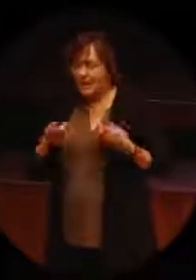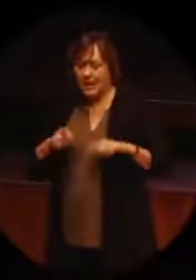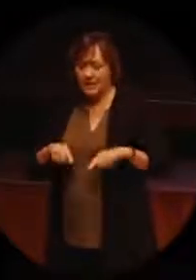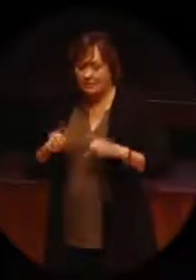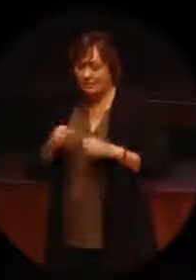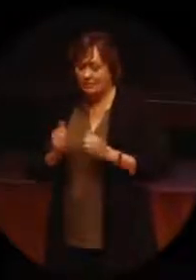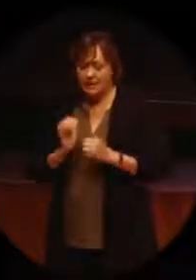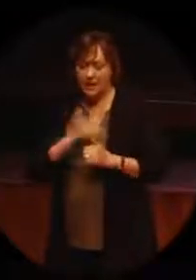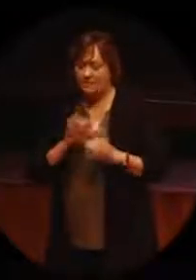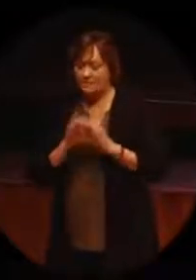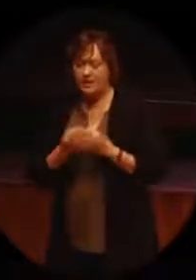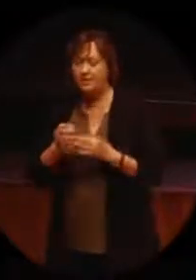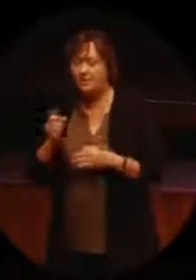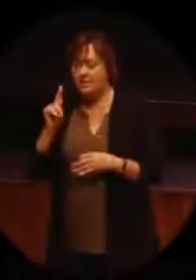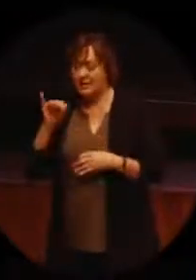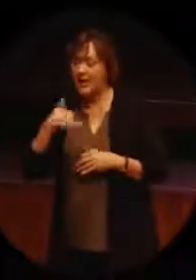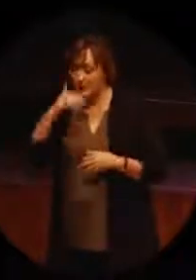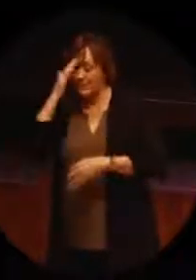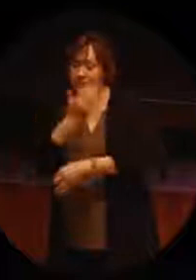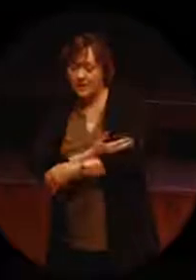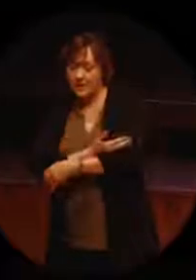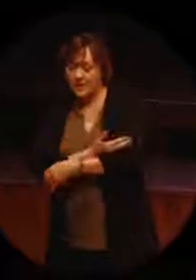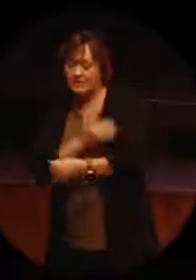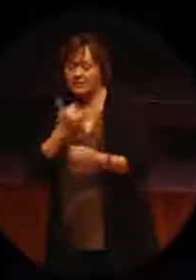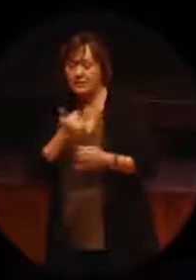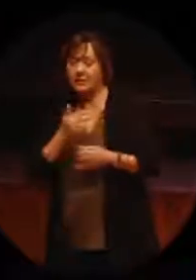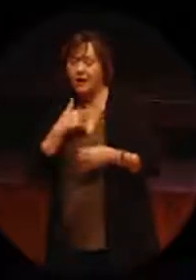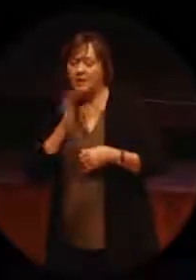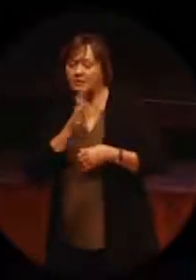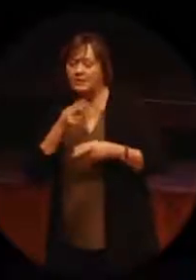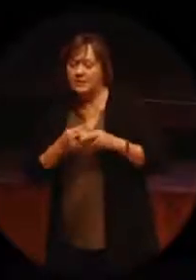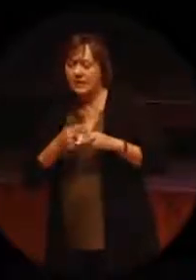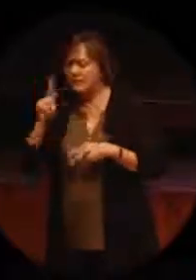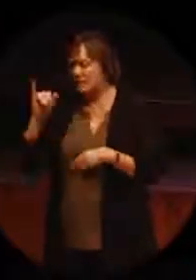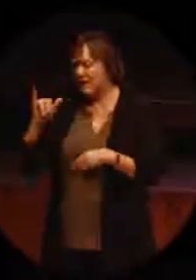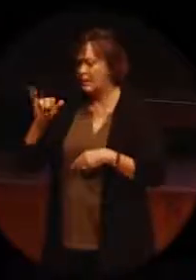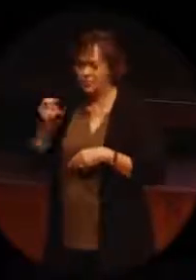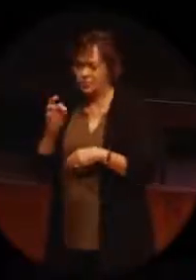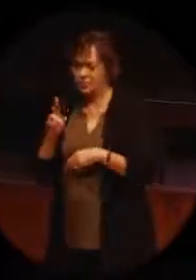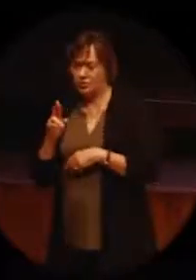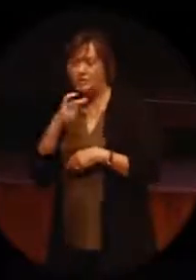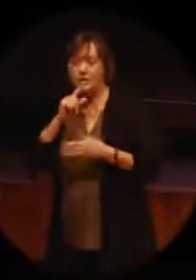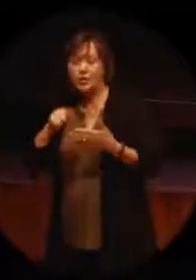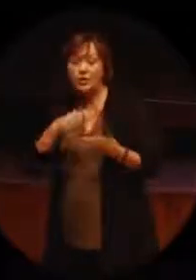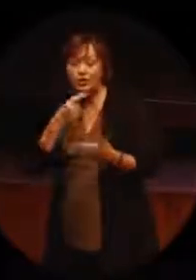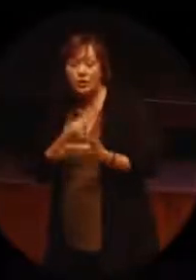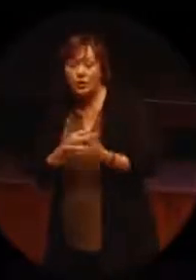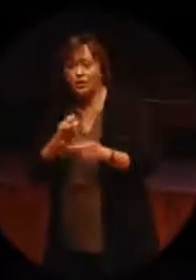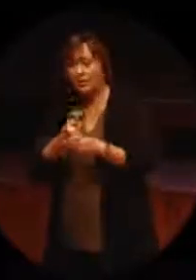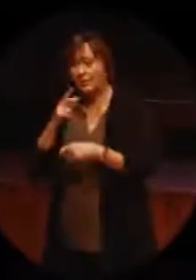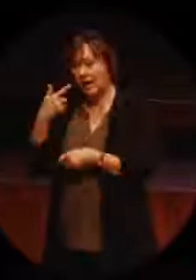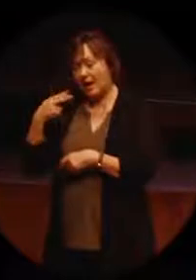That didn't happen in our family. Ty had a son who was named after him, Ty Jr., who